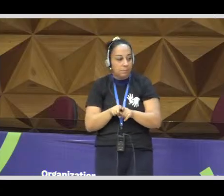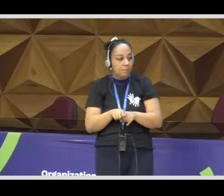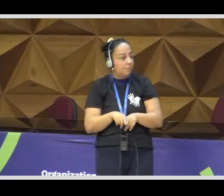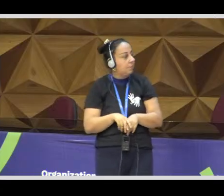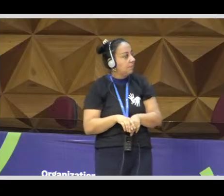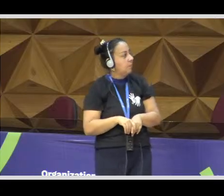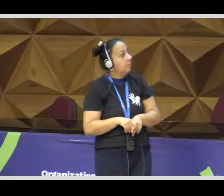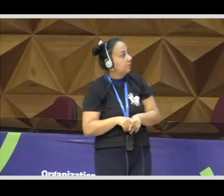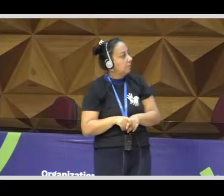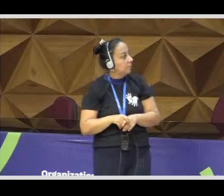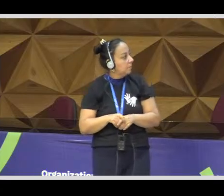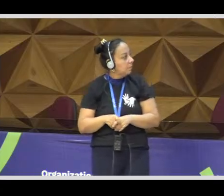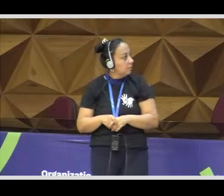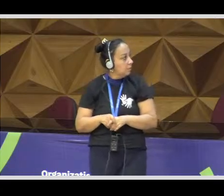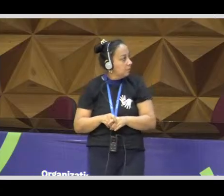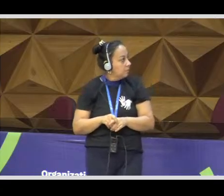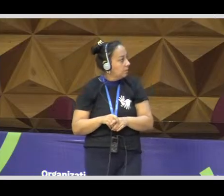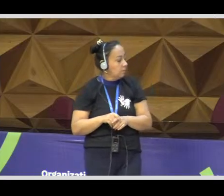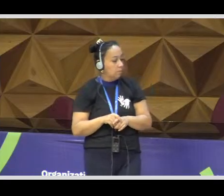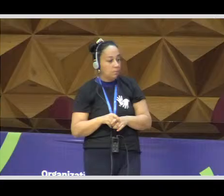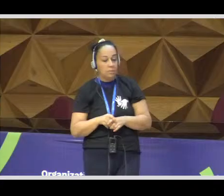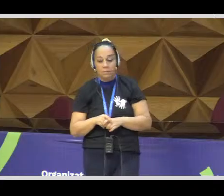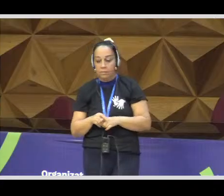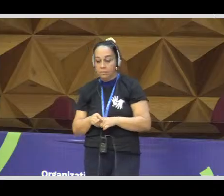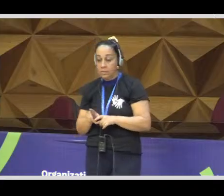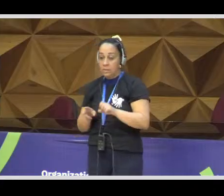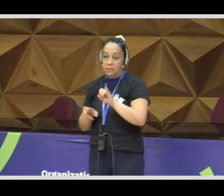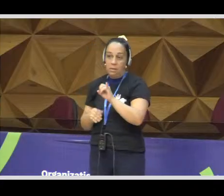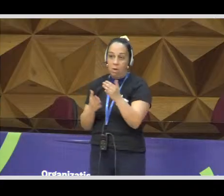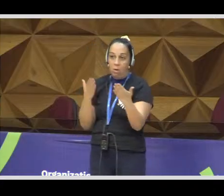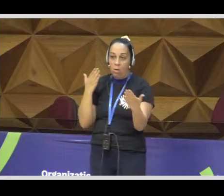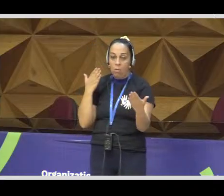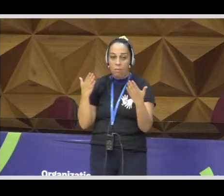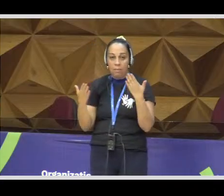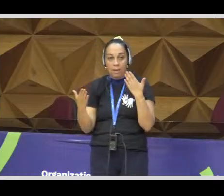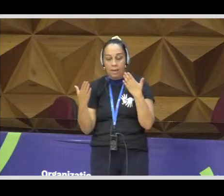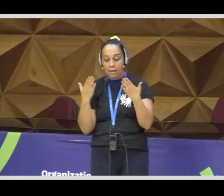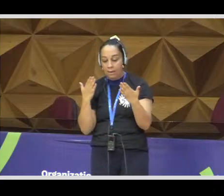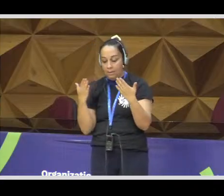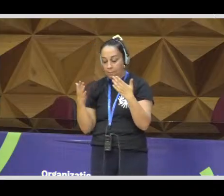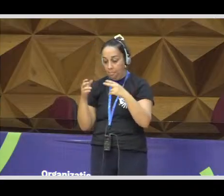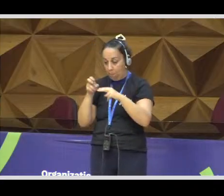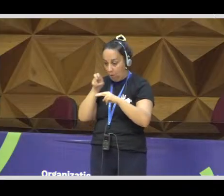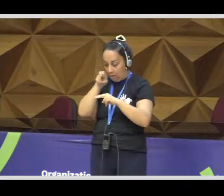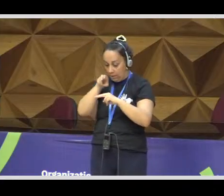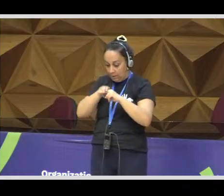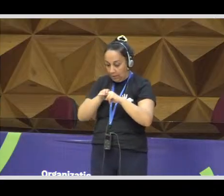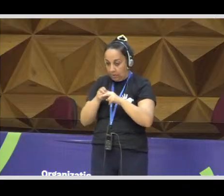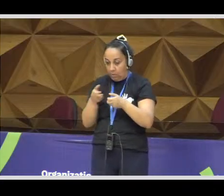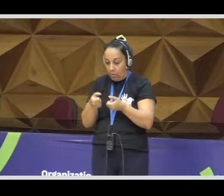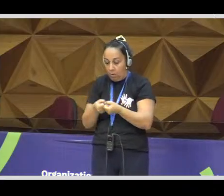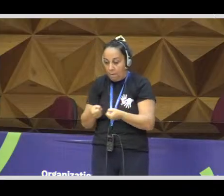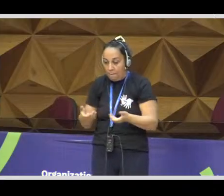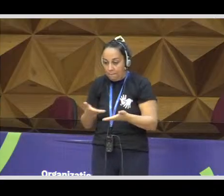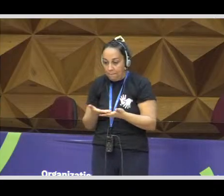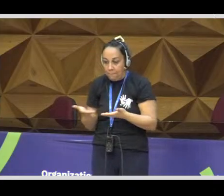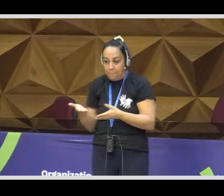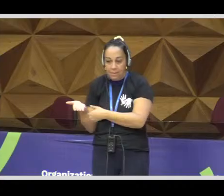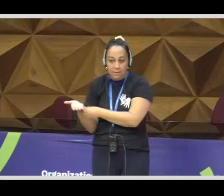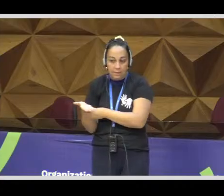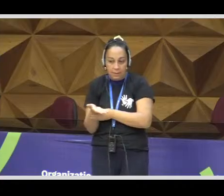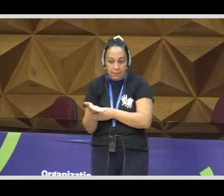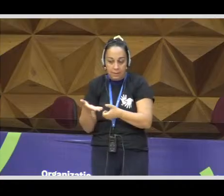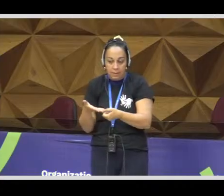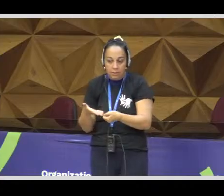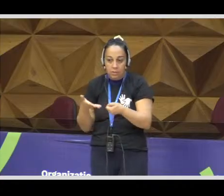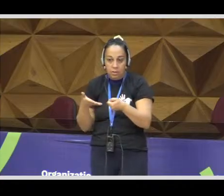we compared the seat back and the tray table. The disadvantage, particularly with the tray table, was that to use the tray table, you have to look down like this quite a lot. And